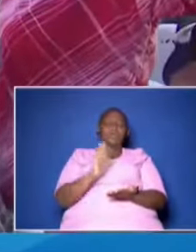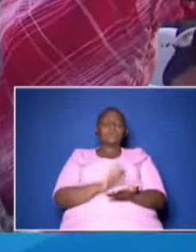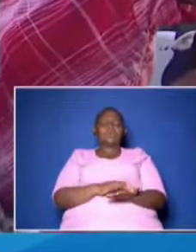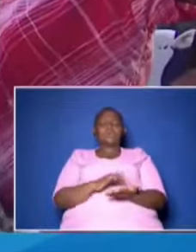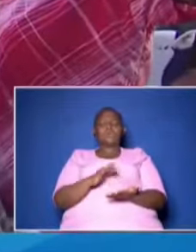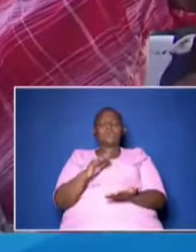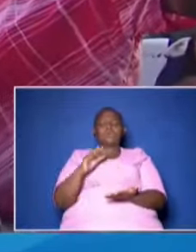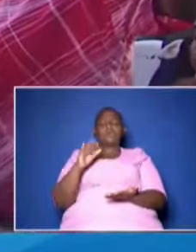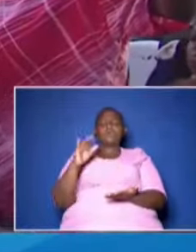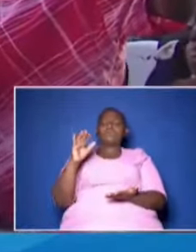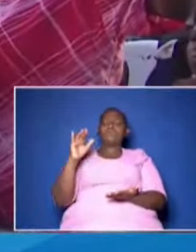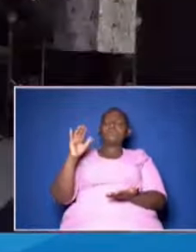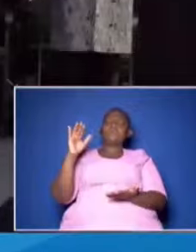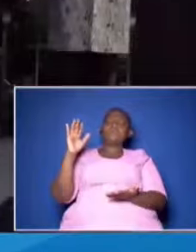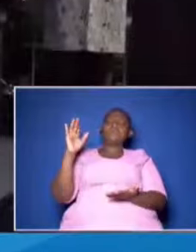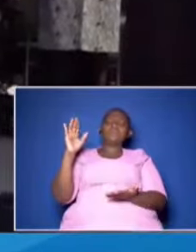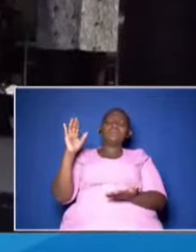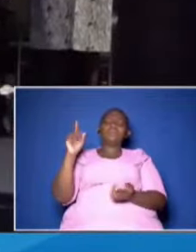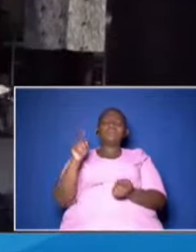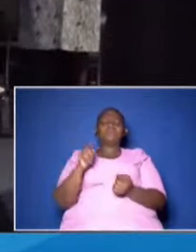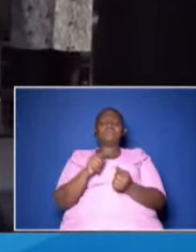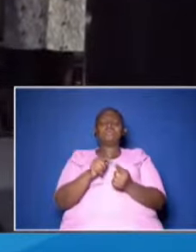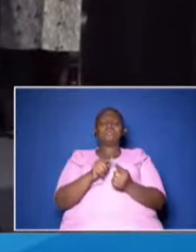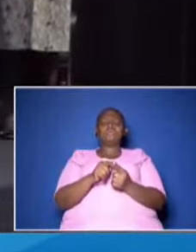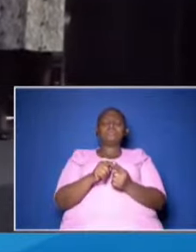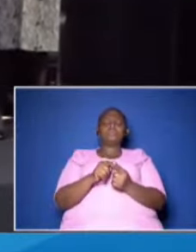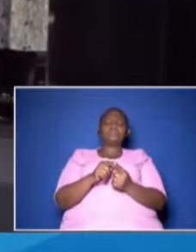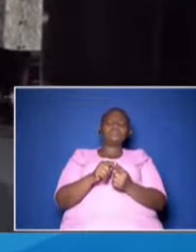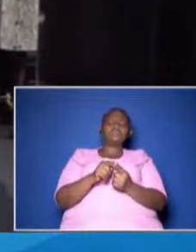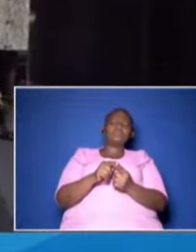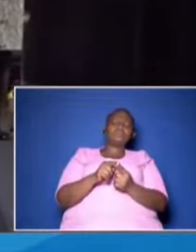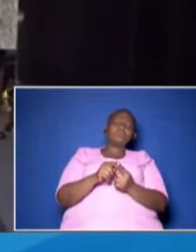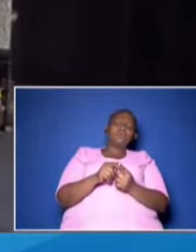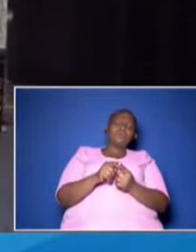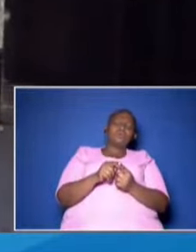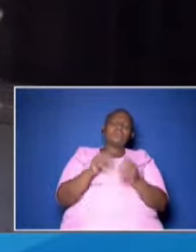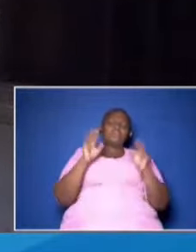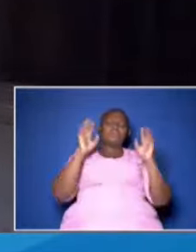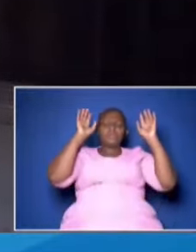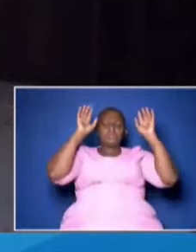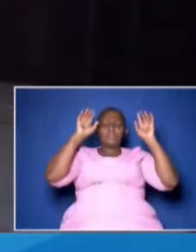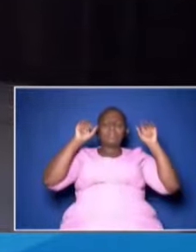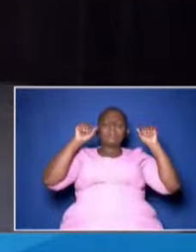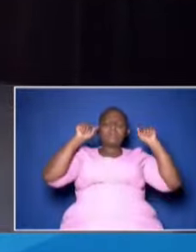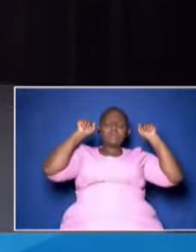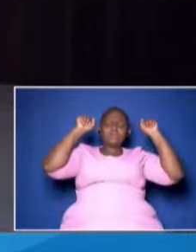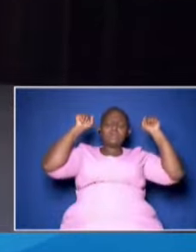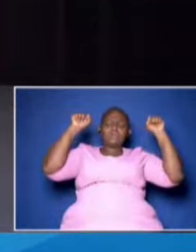glor glory to